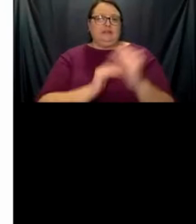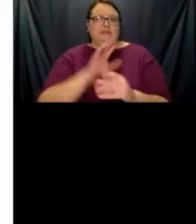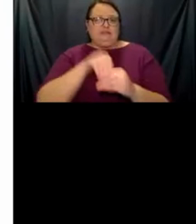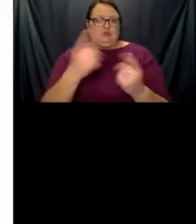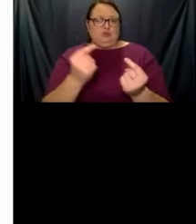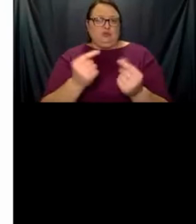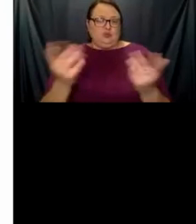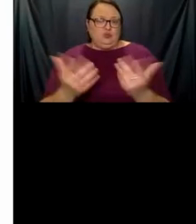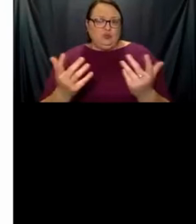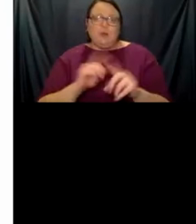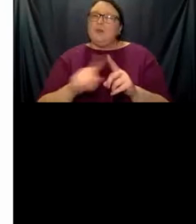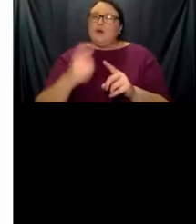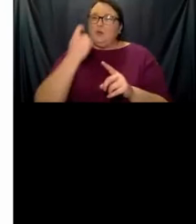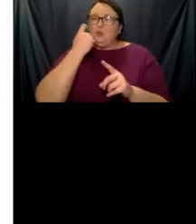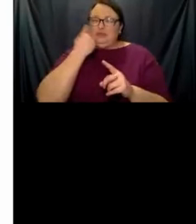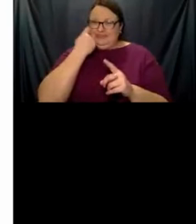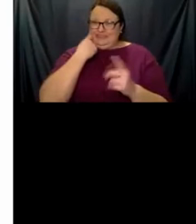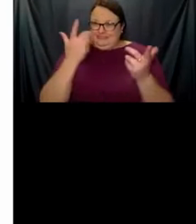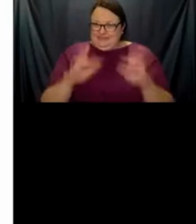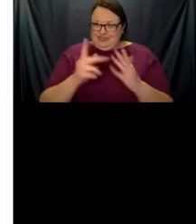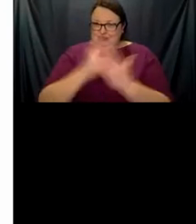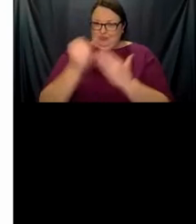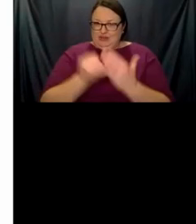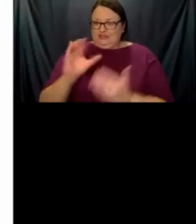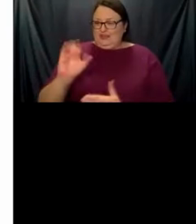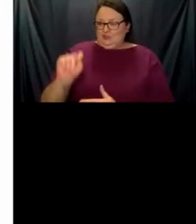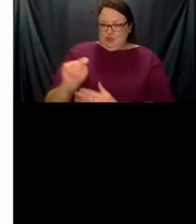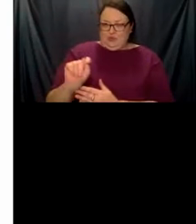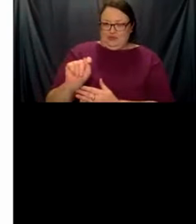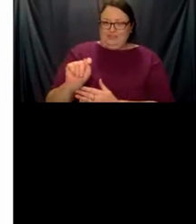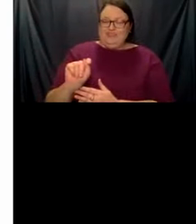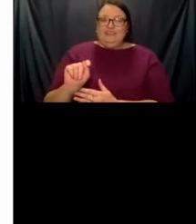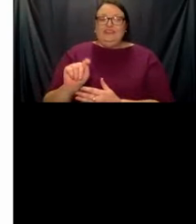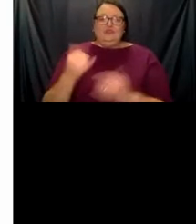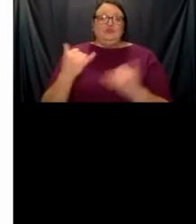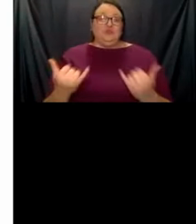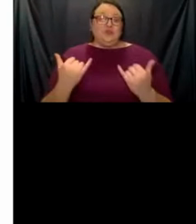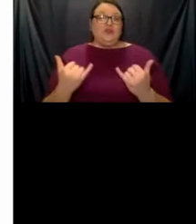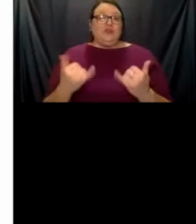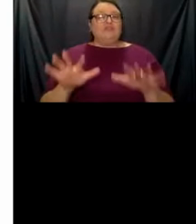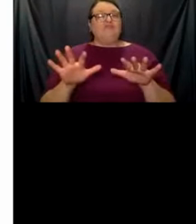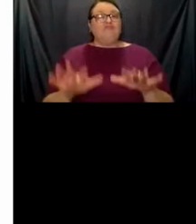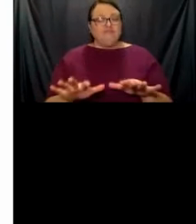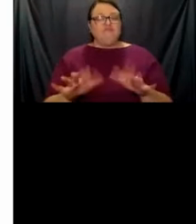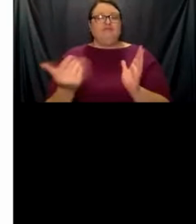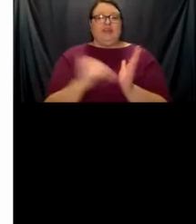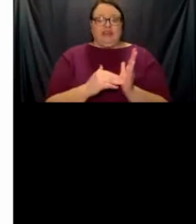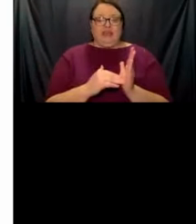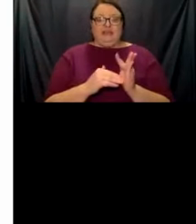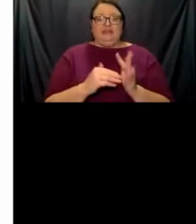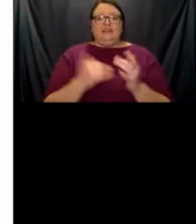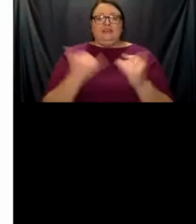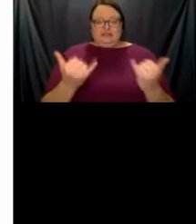we just really closed this project out in October. So we're currently just, Apenas again, terminamos